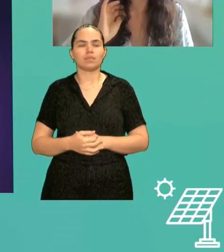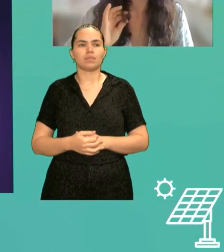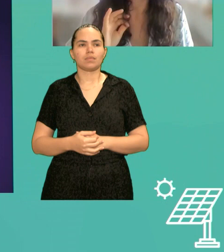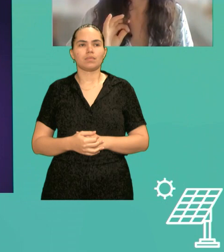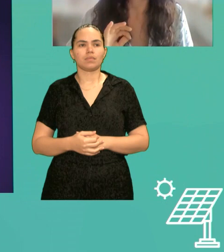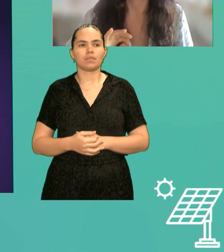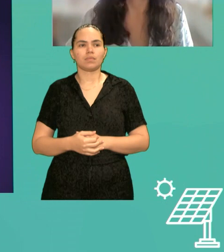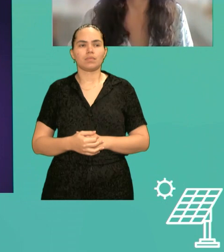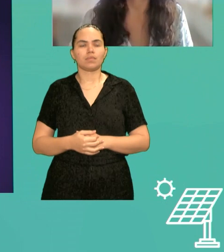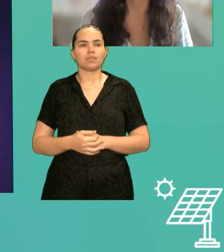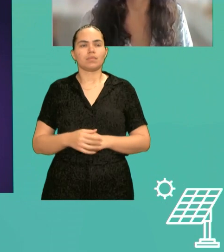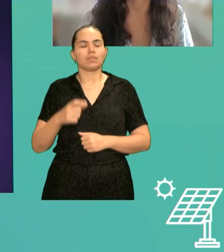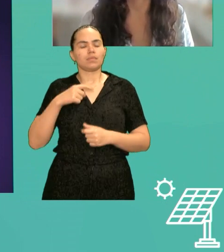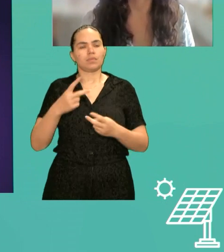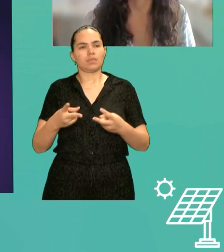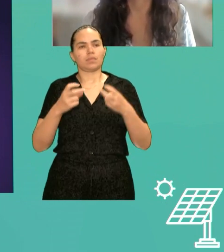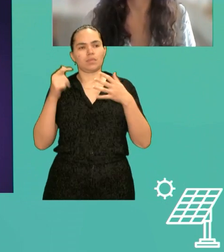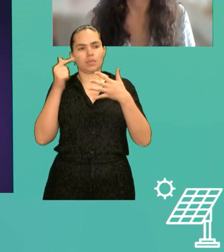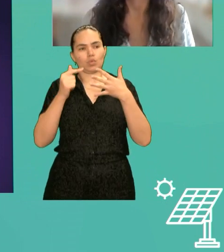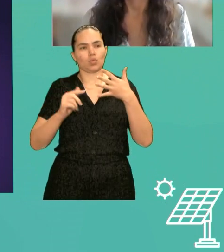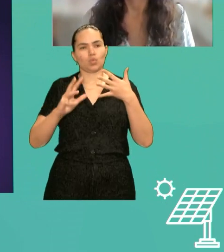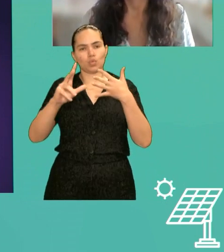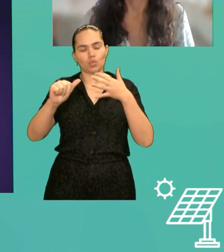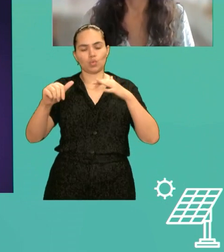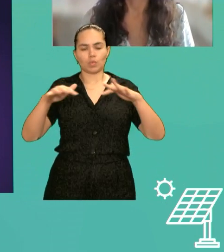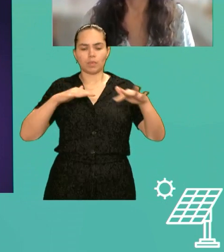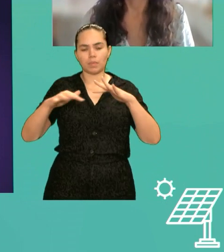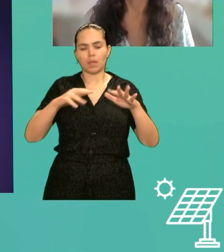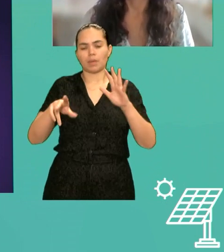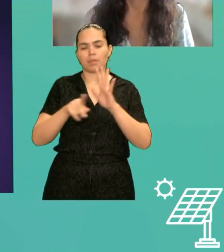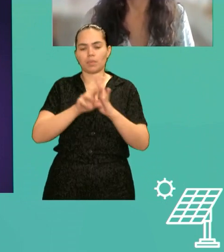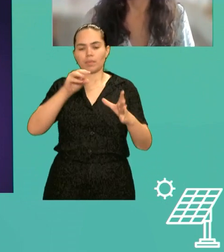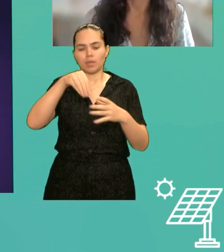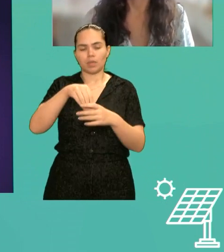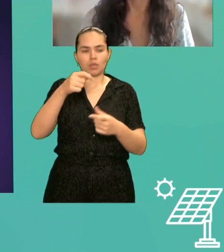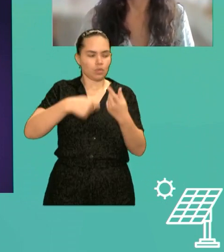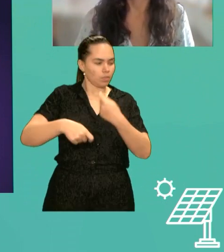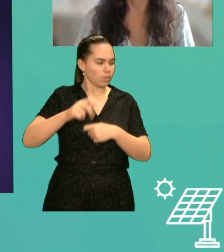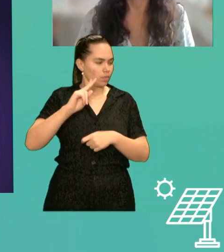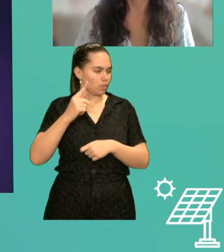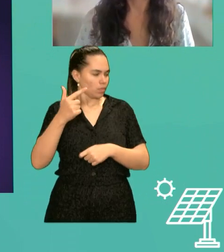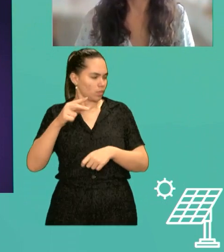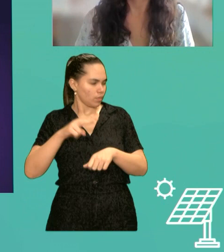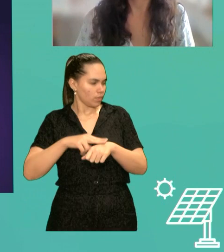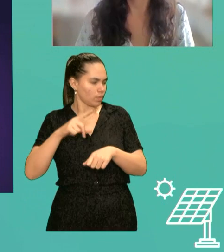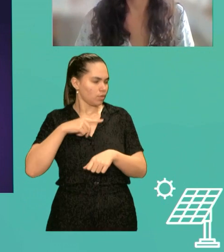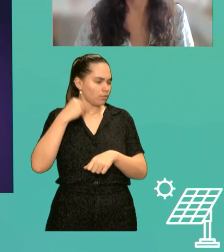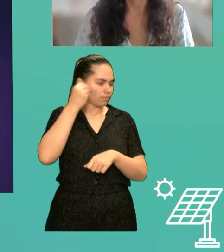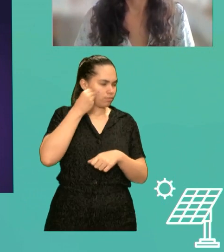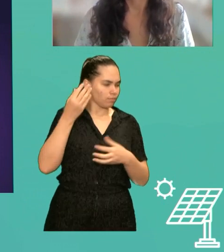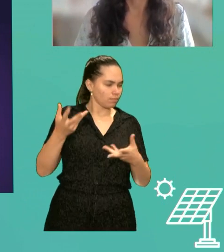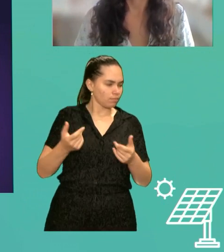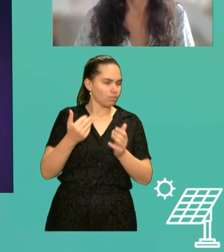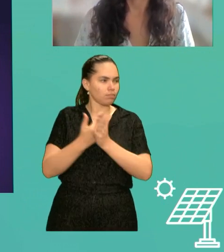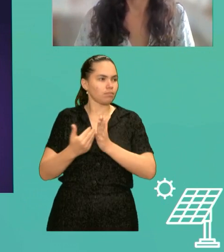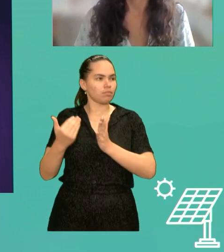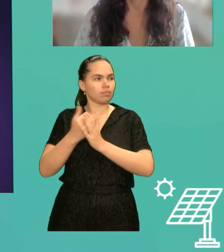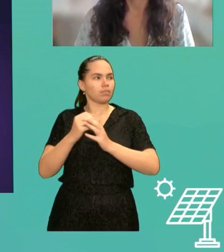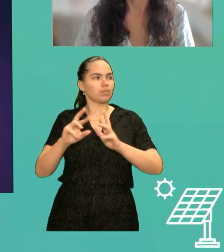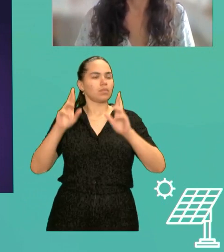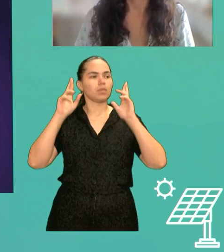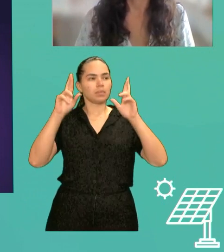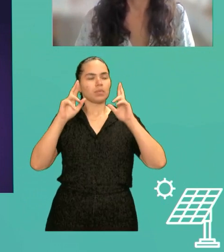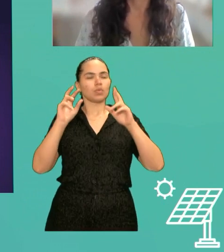that all movimentação these da movements economia do hidrogênio verde tem towards trazido muita green esperança, hydrogen não economy só no que diz has respeito